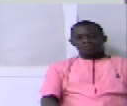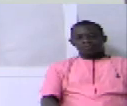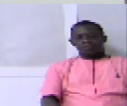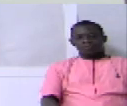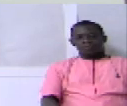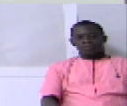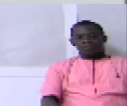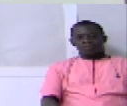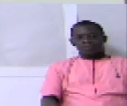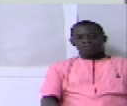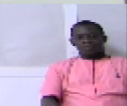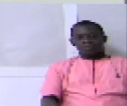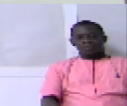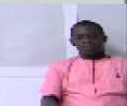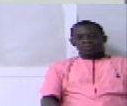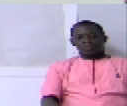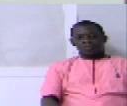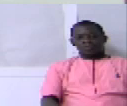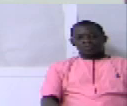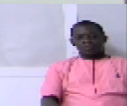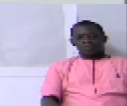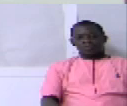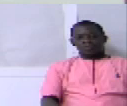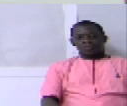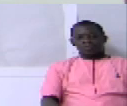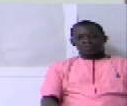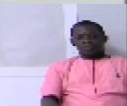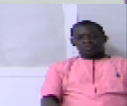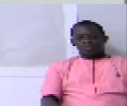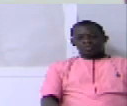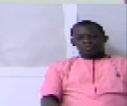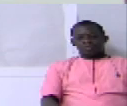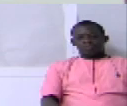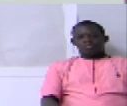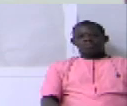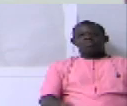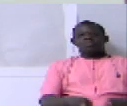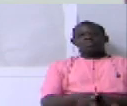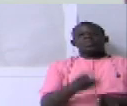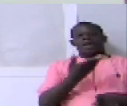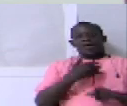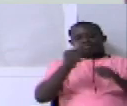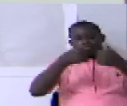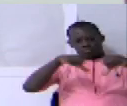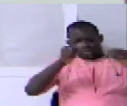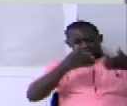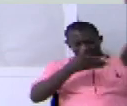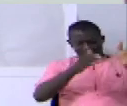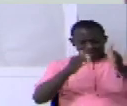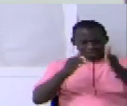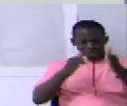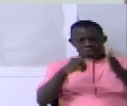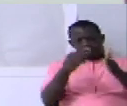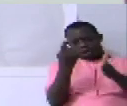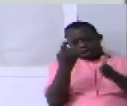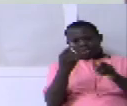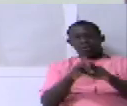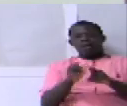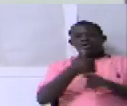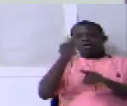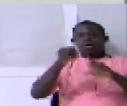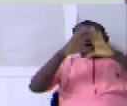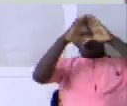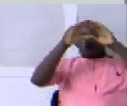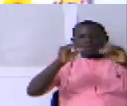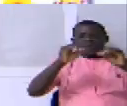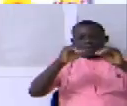kasola sarto lutata nyola munta yo silo bulale na keta onya. There is that one system. Umufanna kilimuti. That's the formal one, you